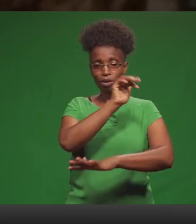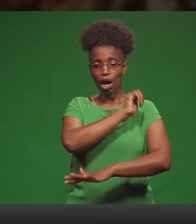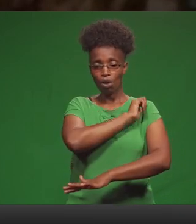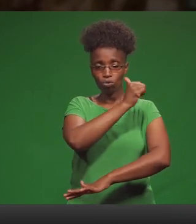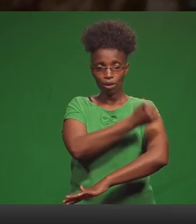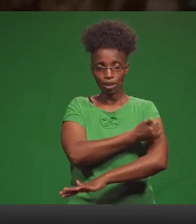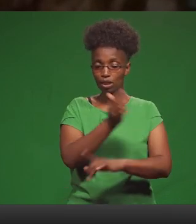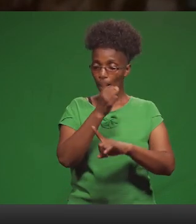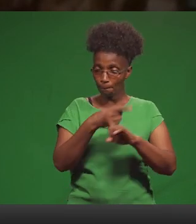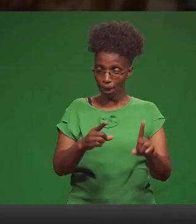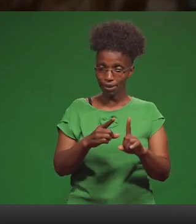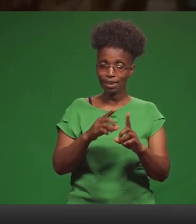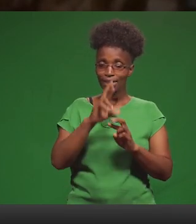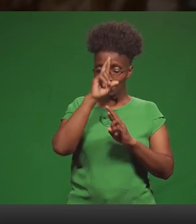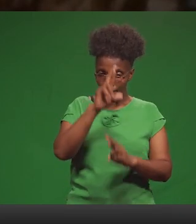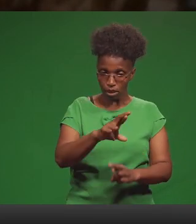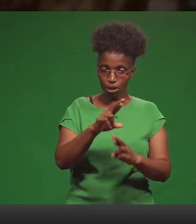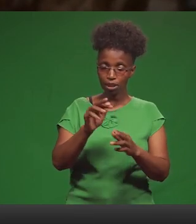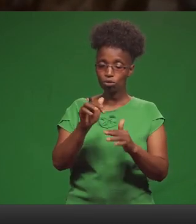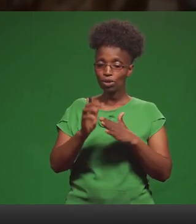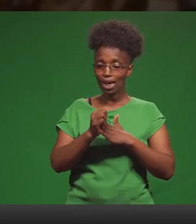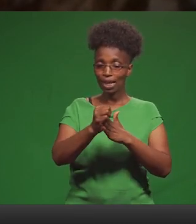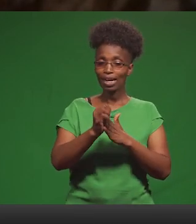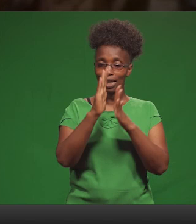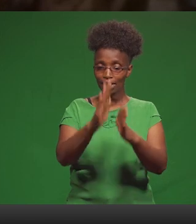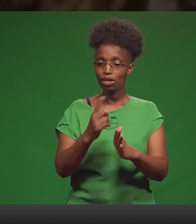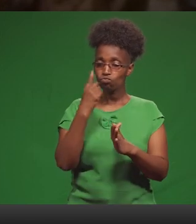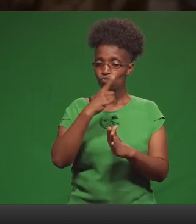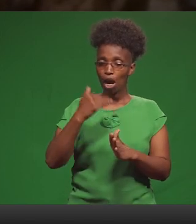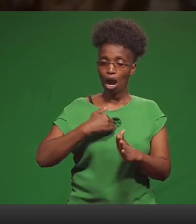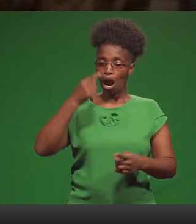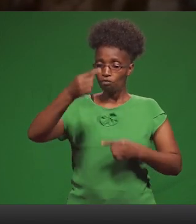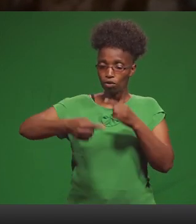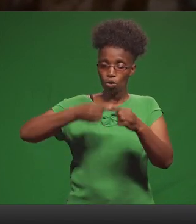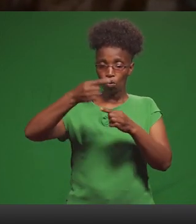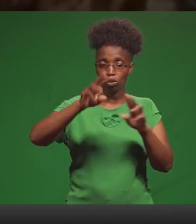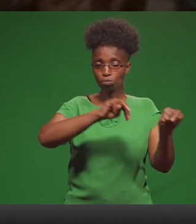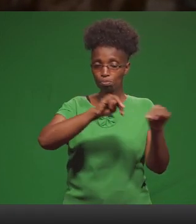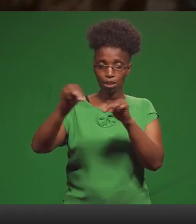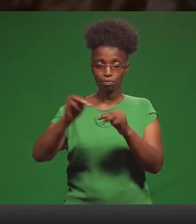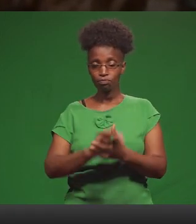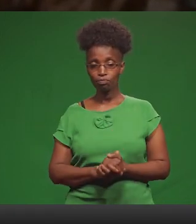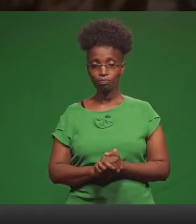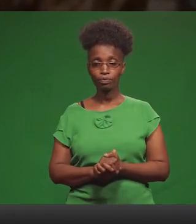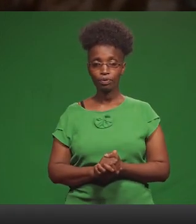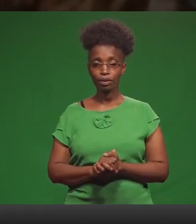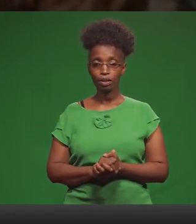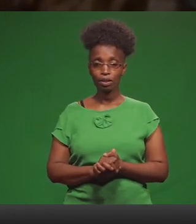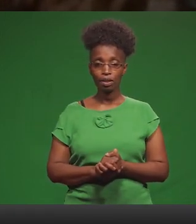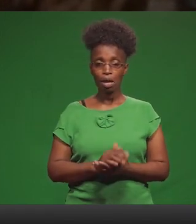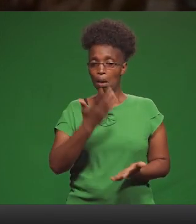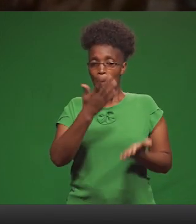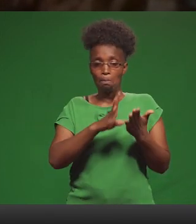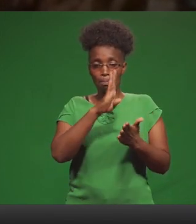but above all, introspection to that leader who has to go that desperate move. It is most